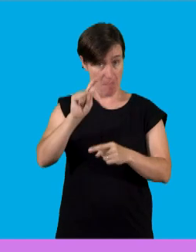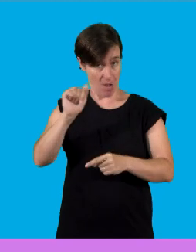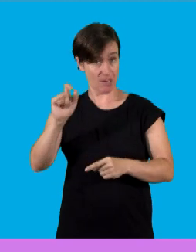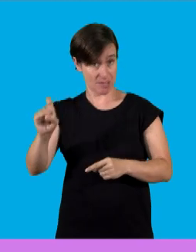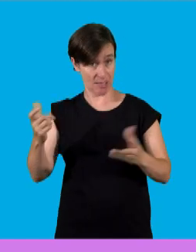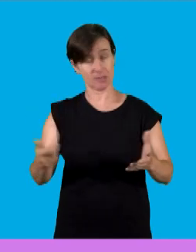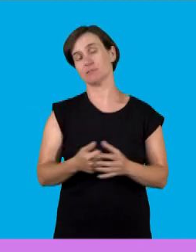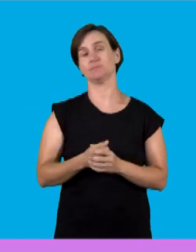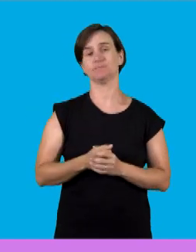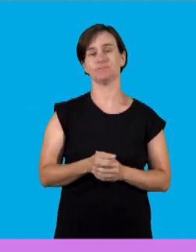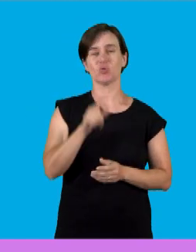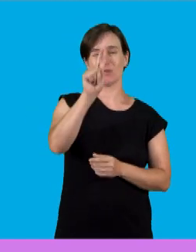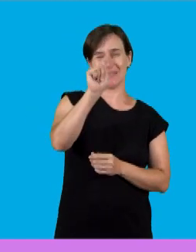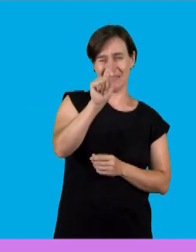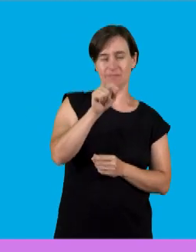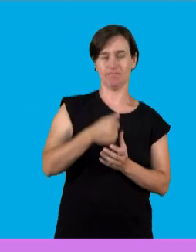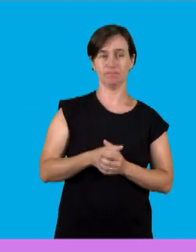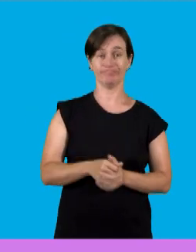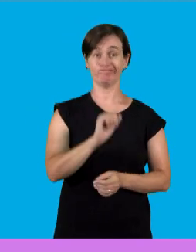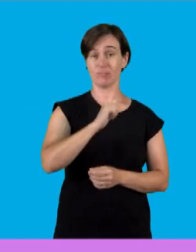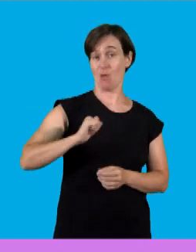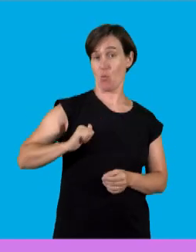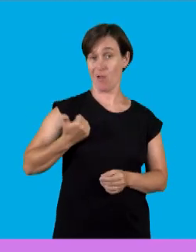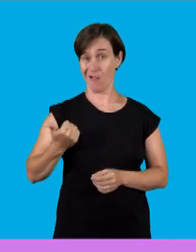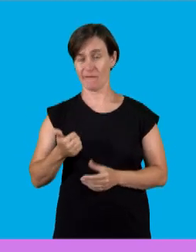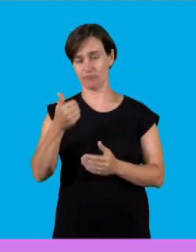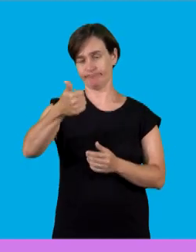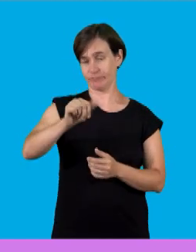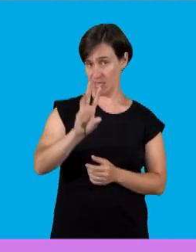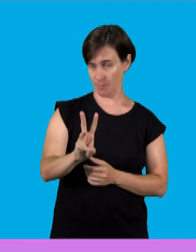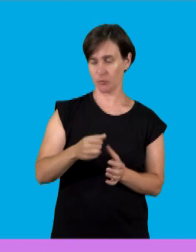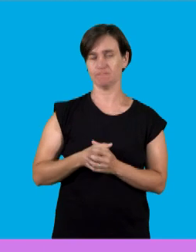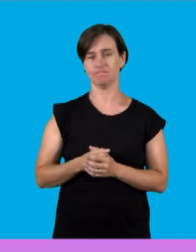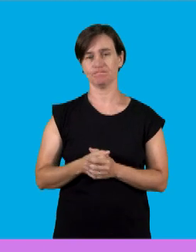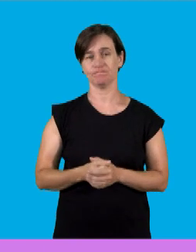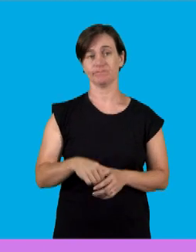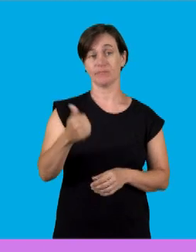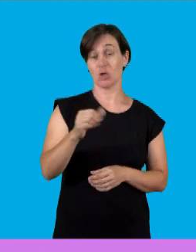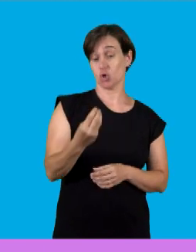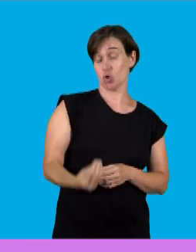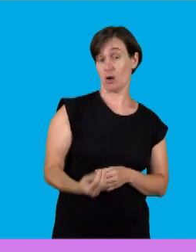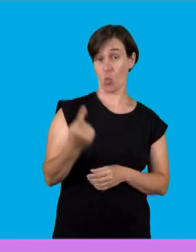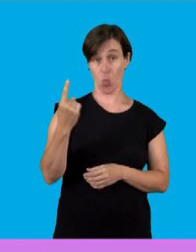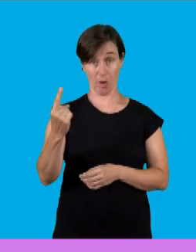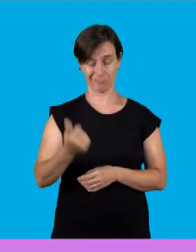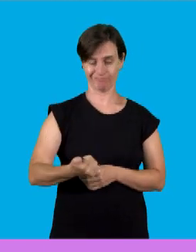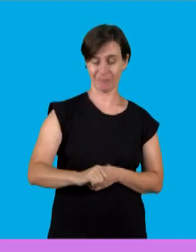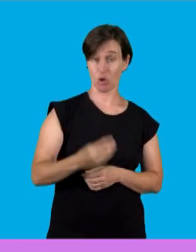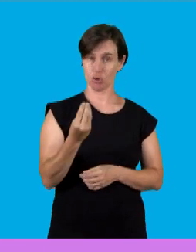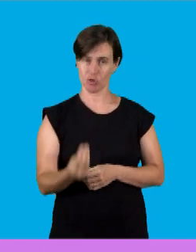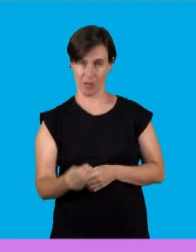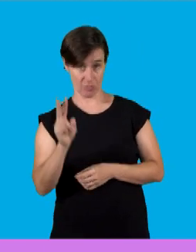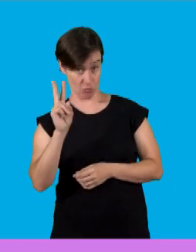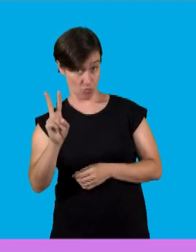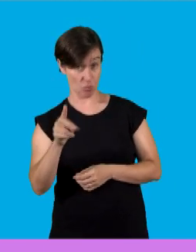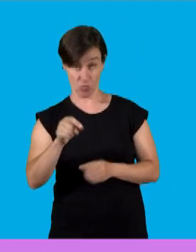I'll just indicate it like that. We have his wife, indicated as W. And then we have child number 1 and child number